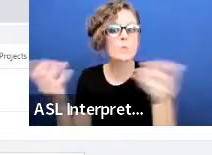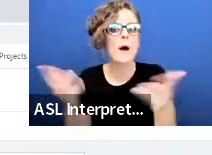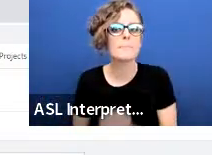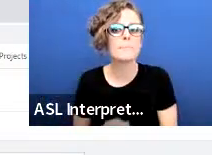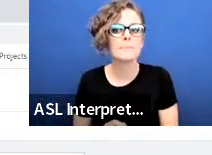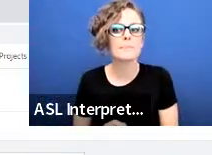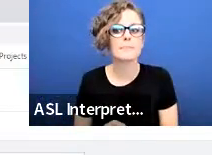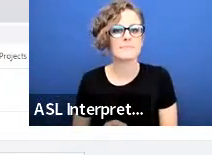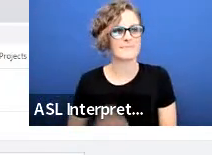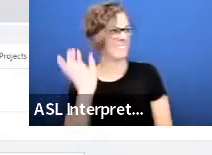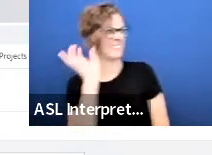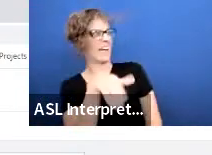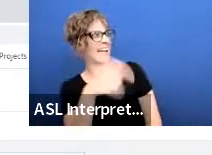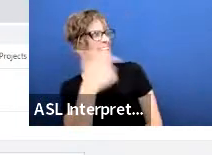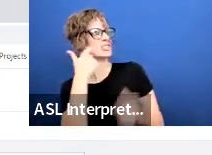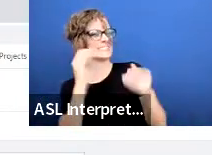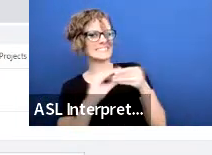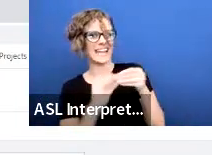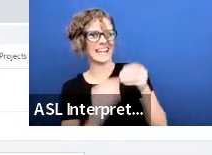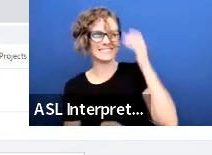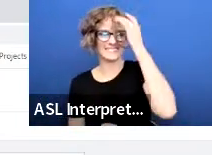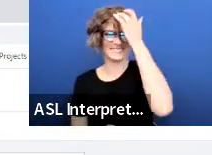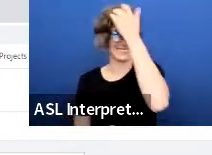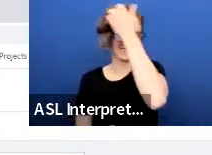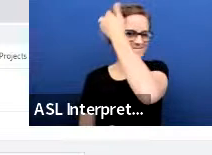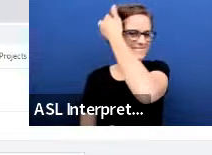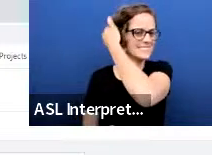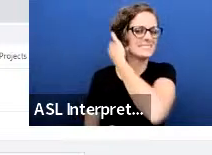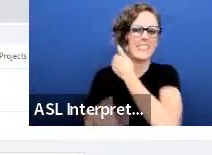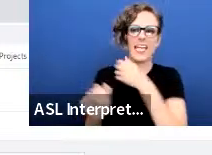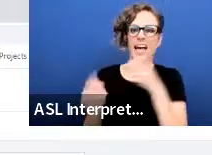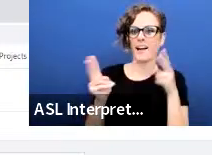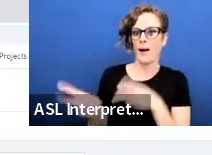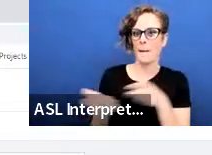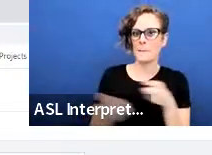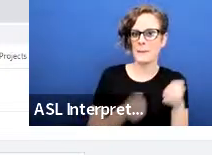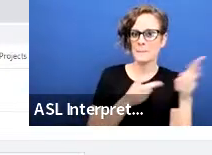Copy and paste. Copy and paste. Rinse and repeat.